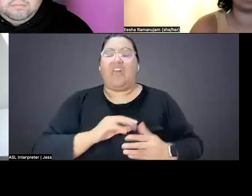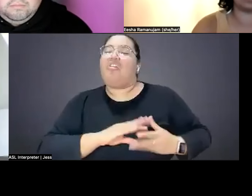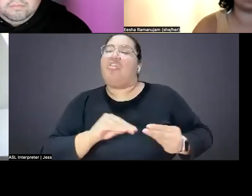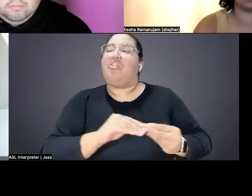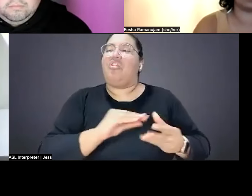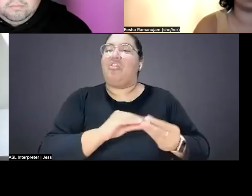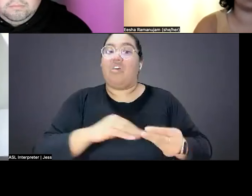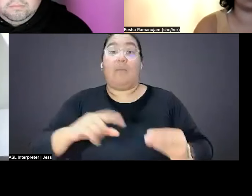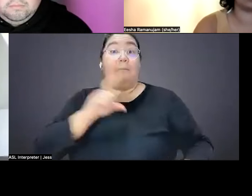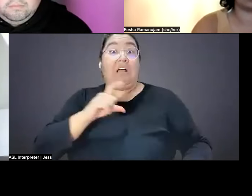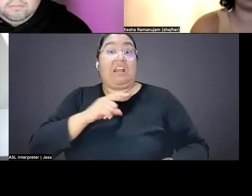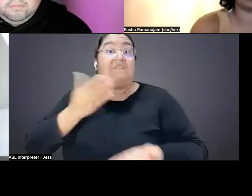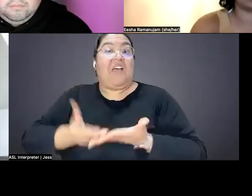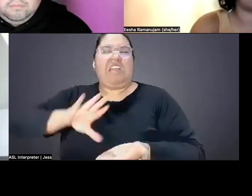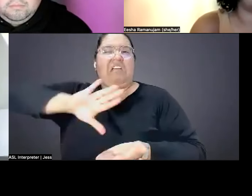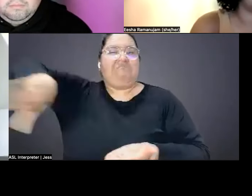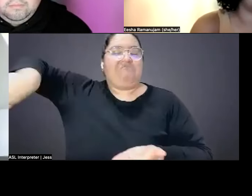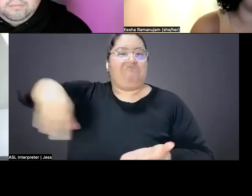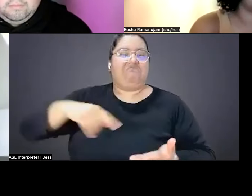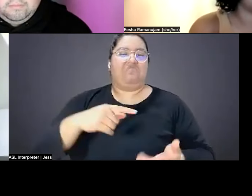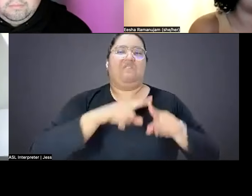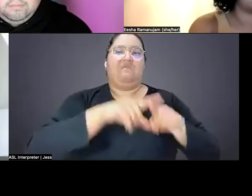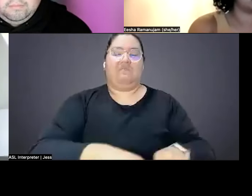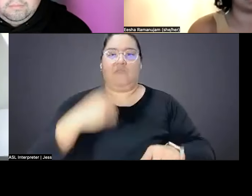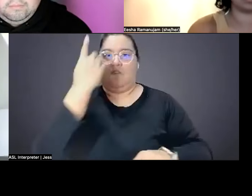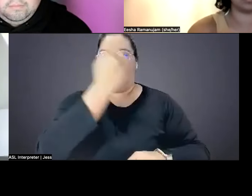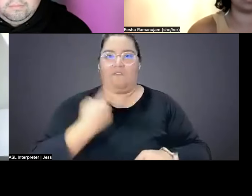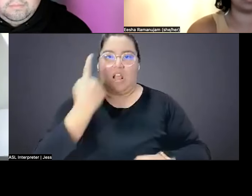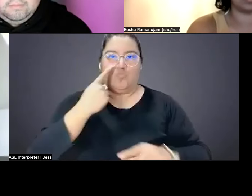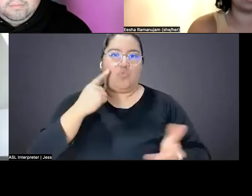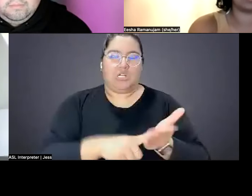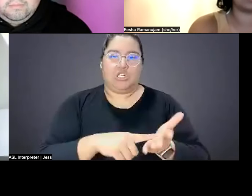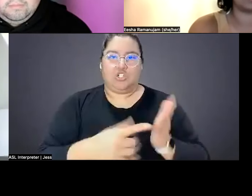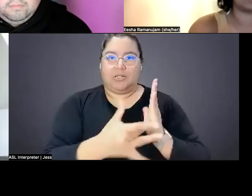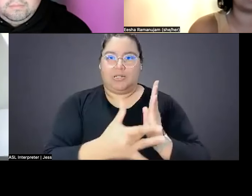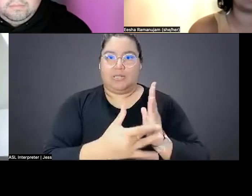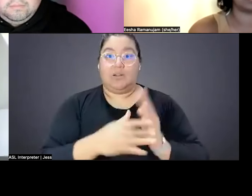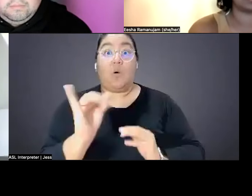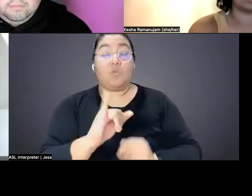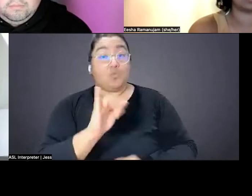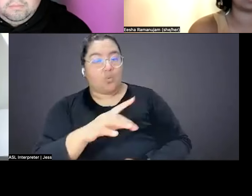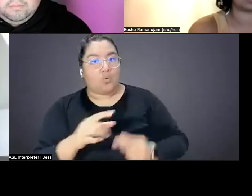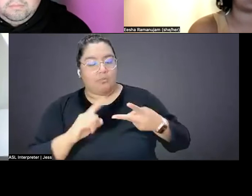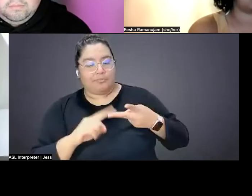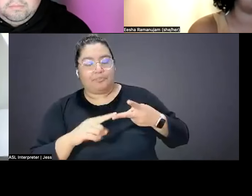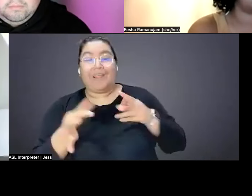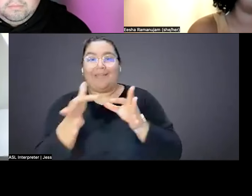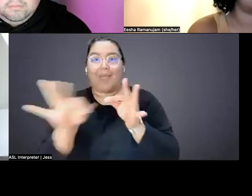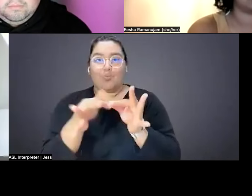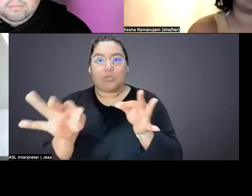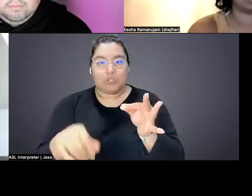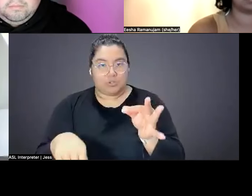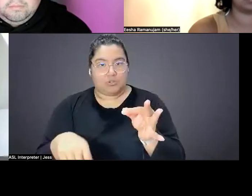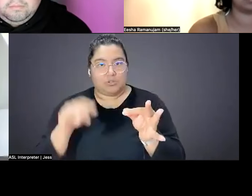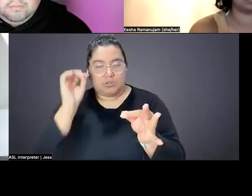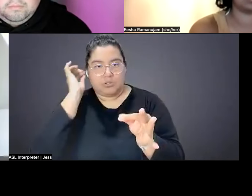police validation. And the second thing that I thought was interesting was language in there. We kept seeing the same number,